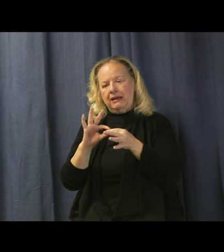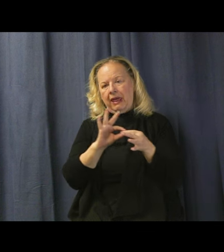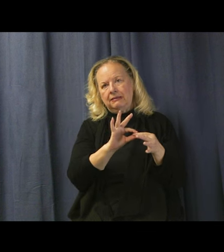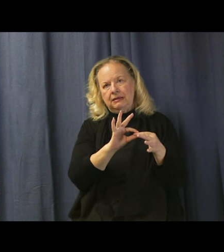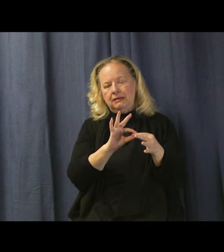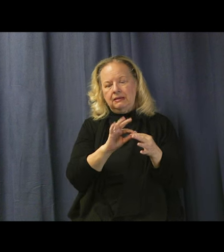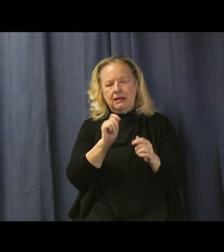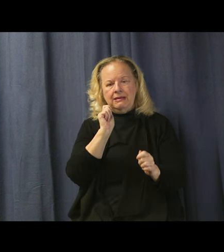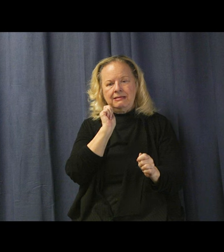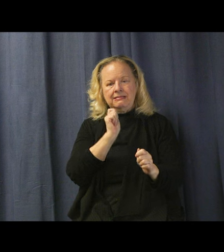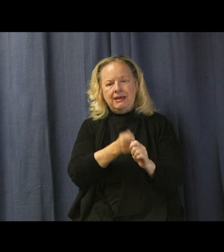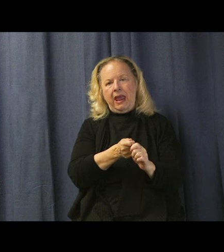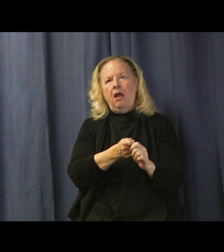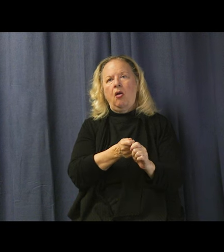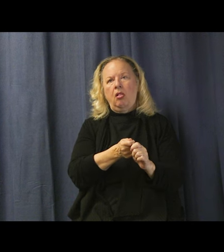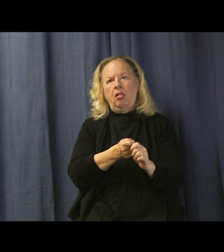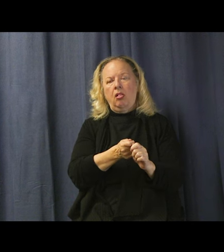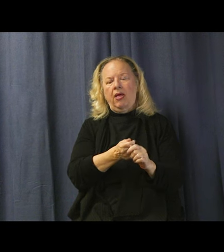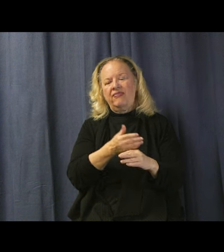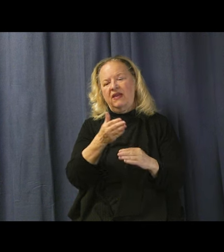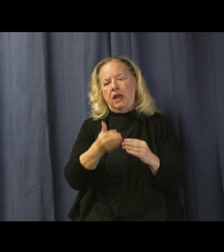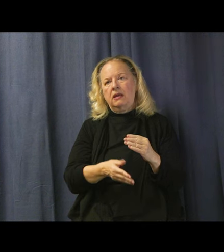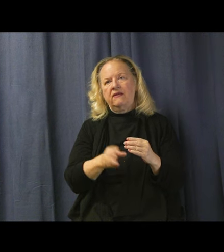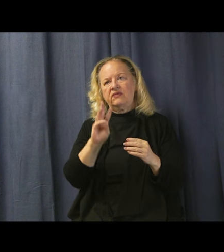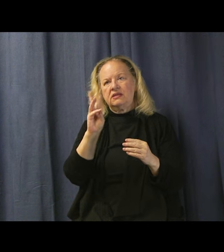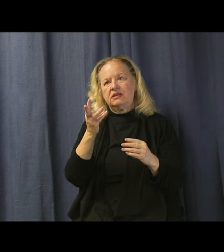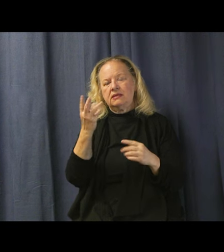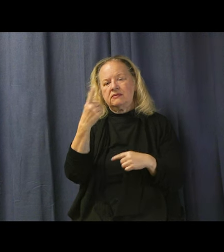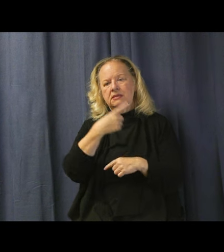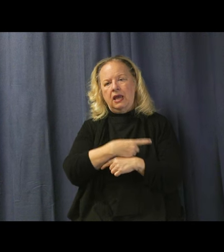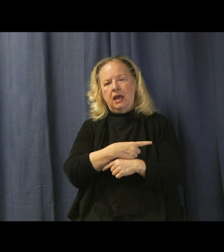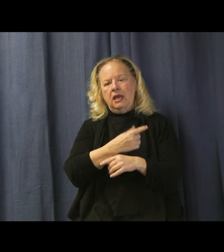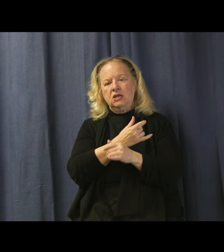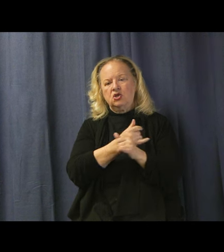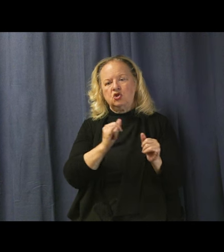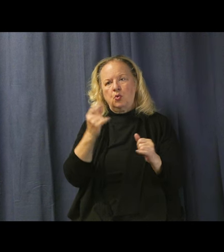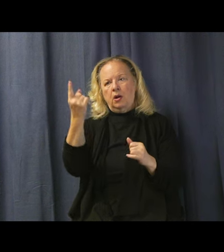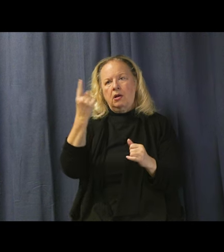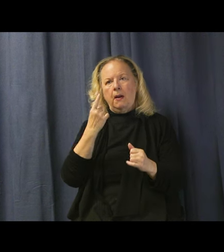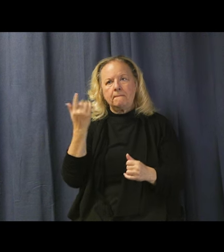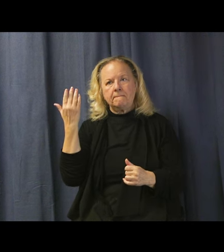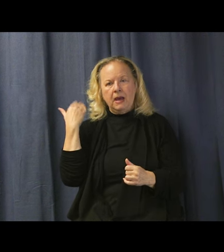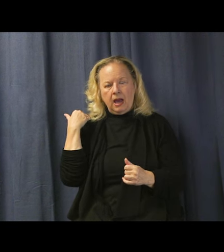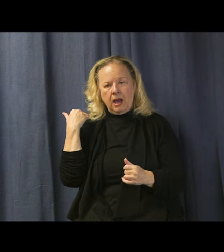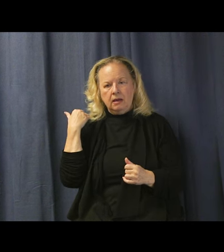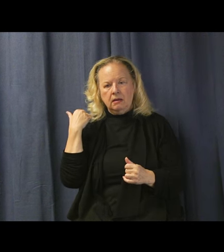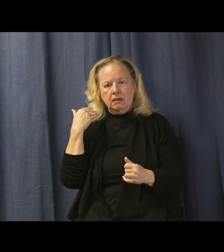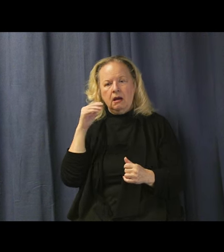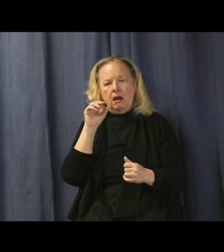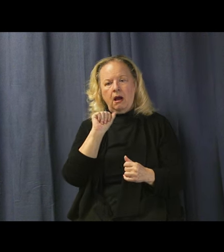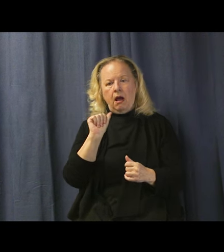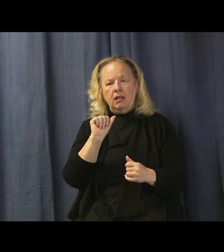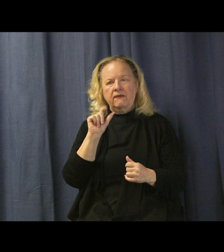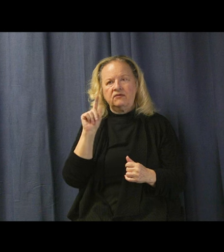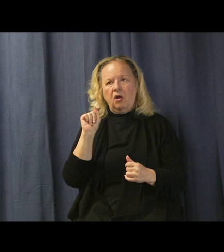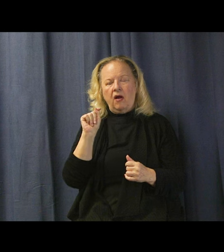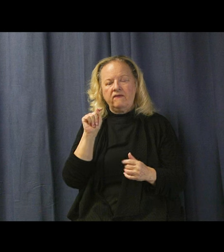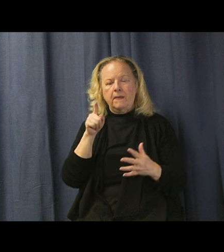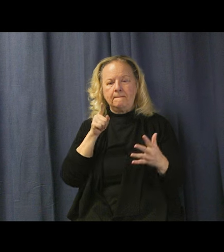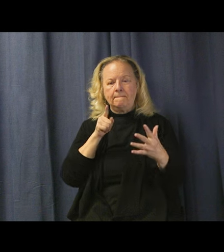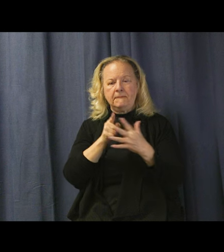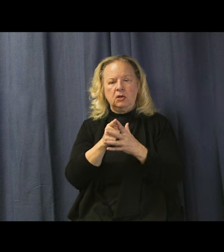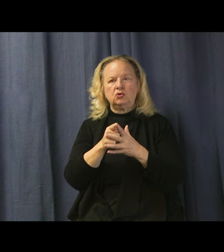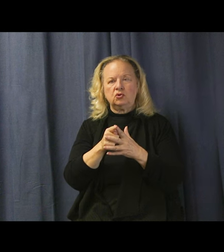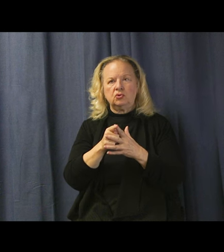is a nail at the end of the sixth day. It's Yeshua is going to come back, and he is the Aleph Tav who's been pierced, and they